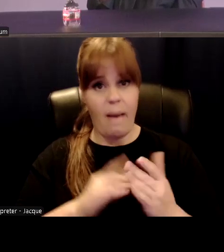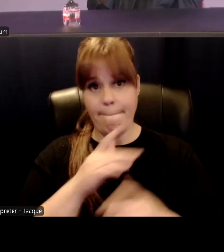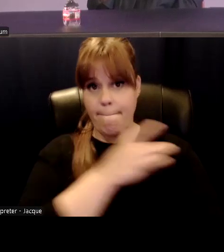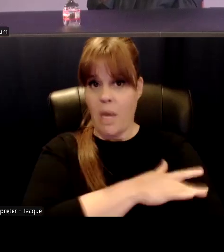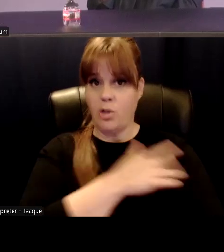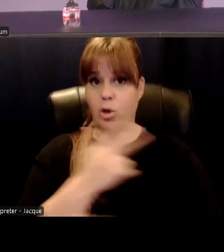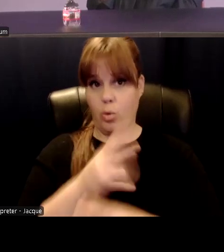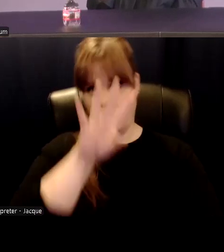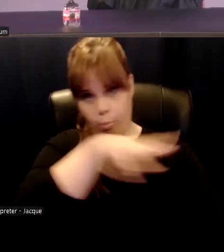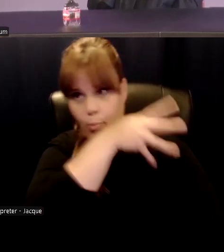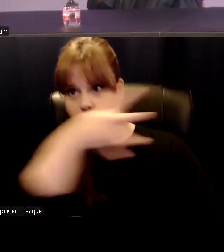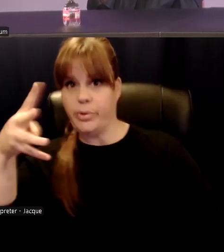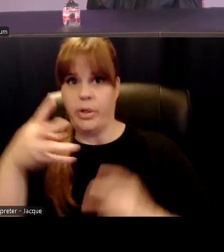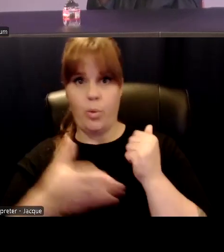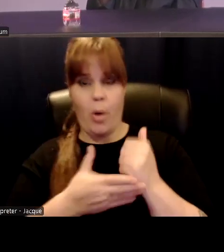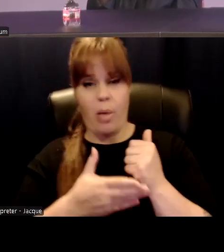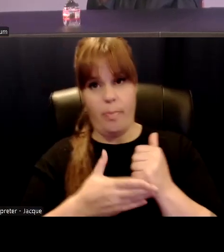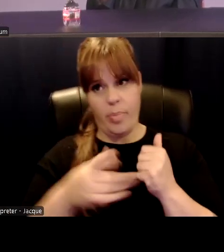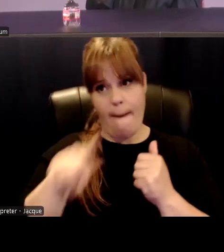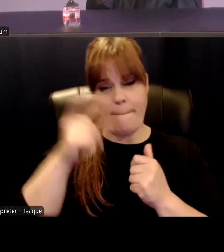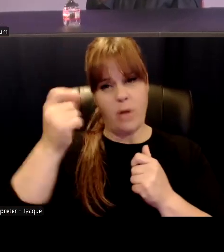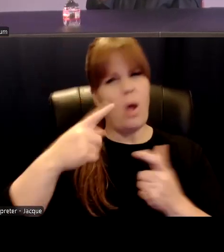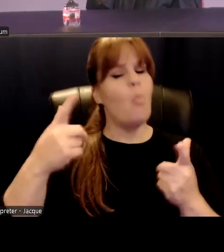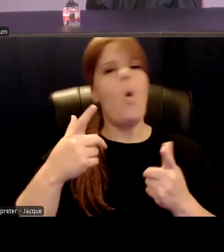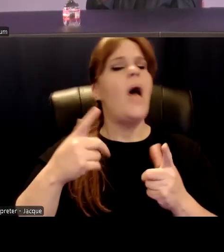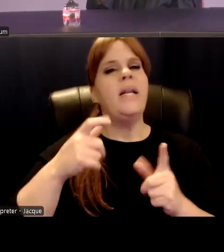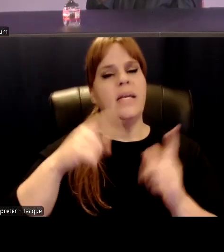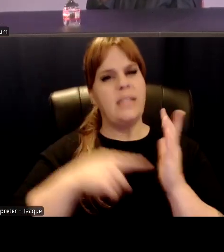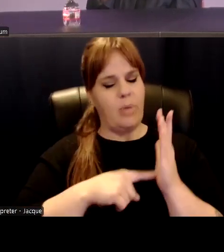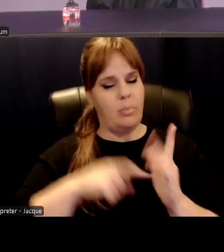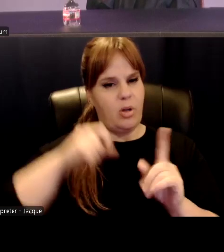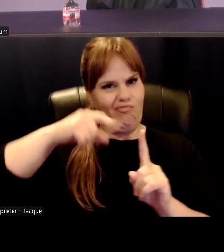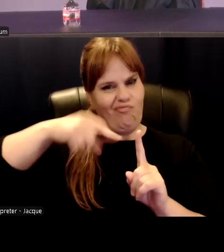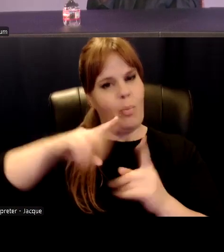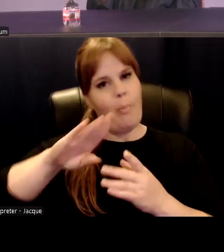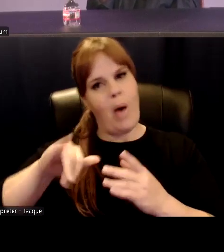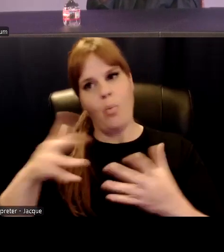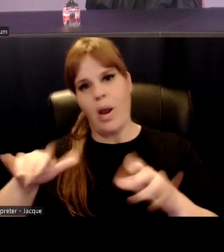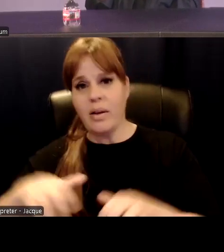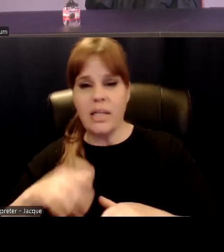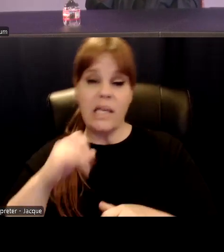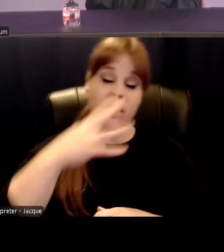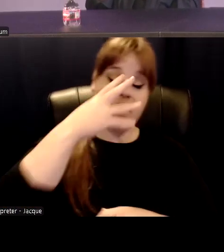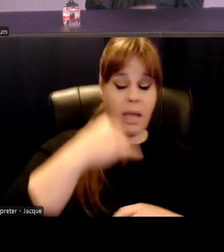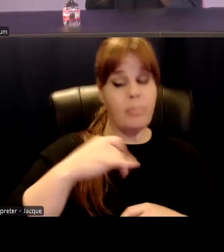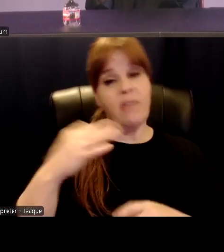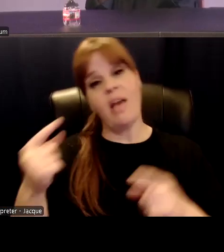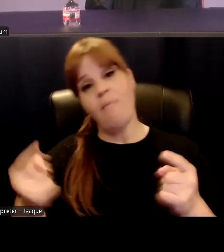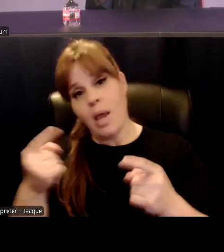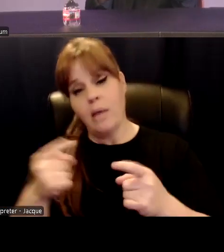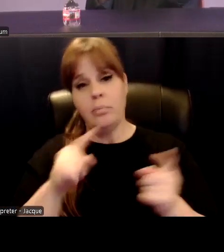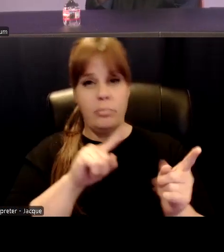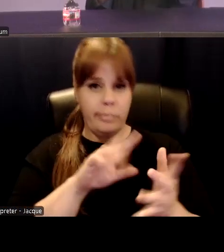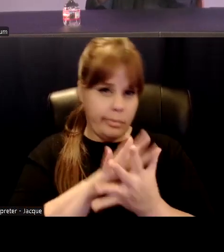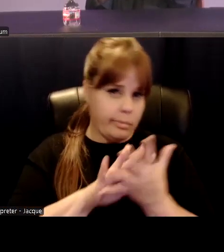what symptoms are exacerbated by what activities, or how they've slept, or if they have pain. So all of those,